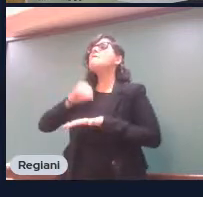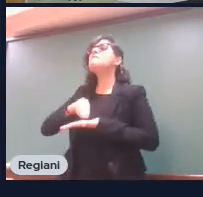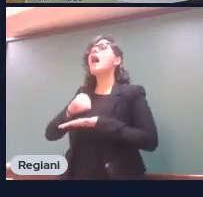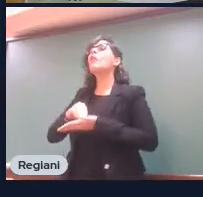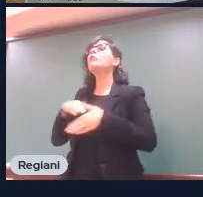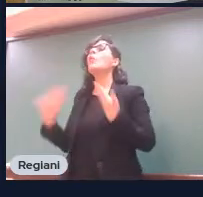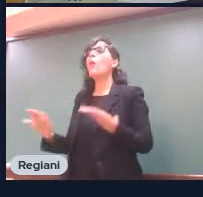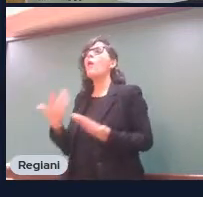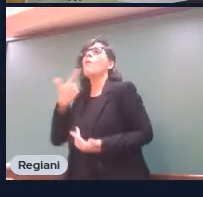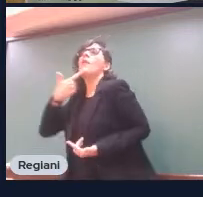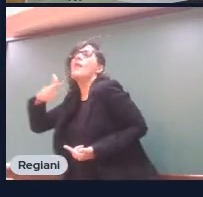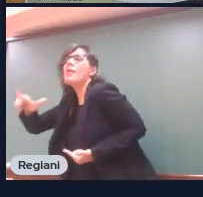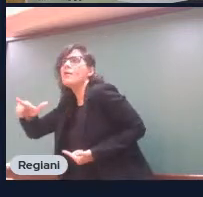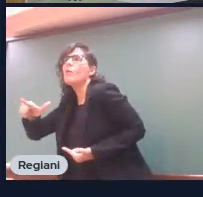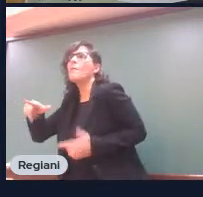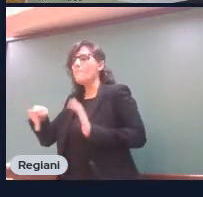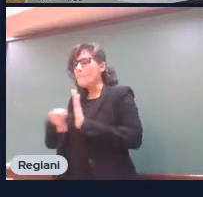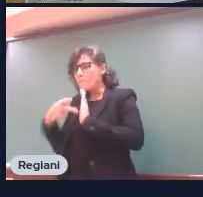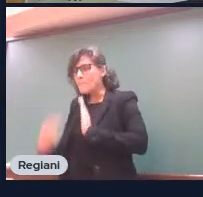American languages.